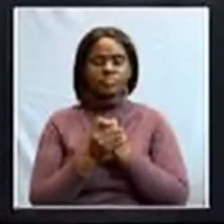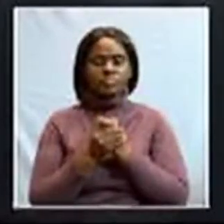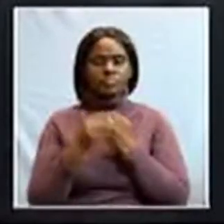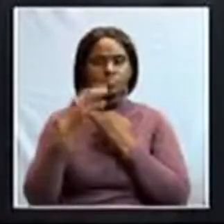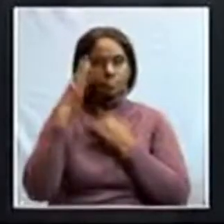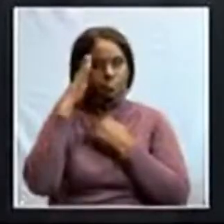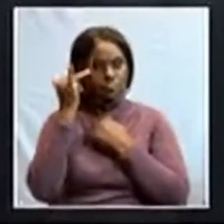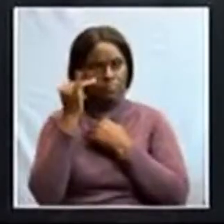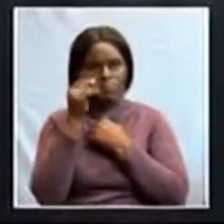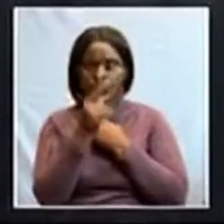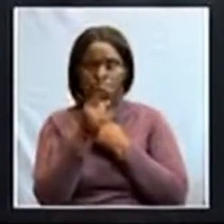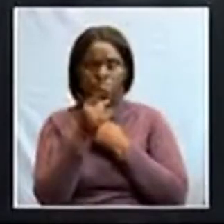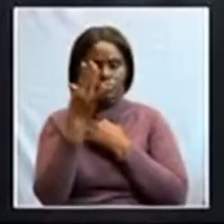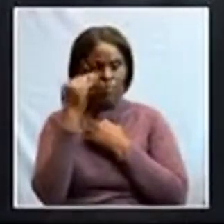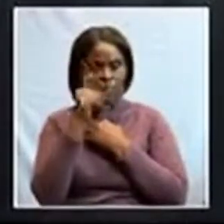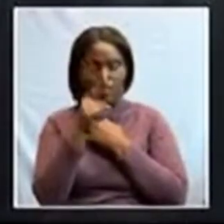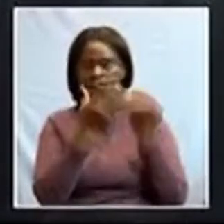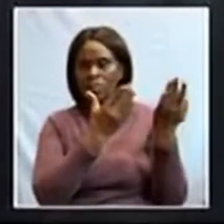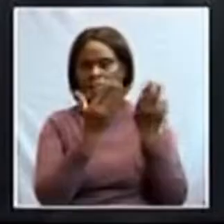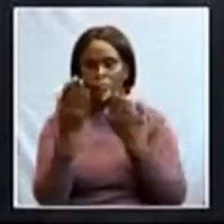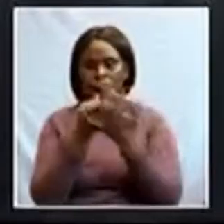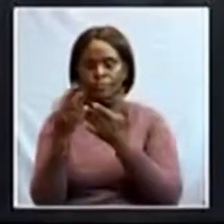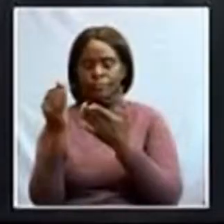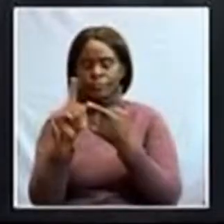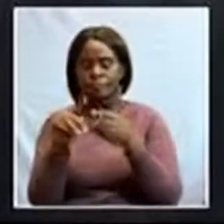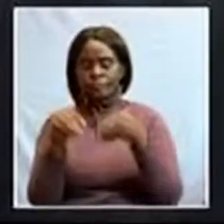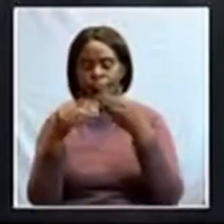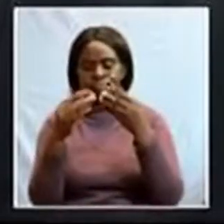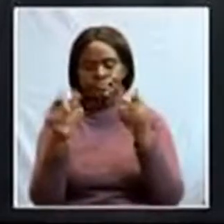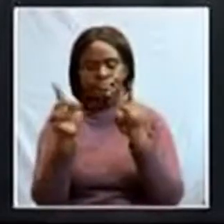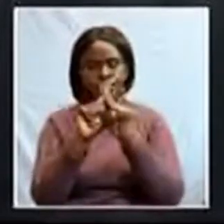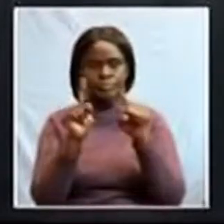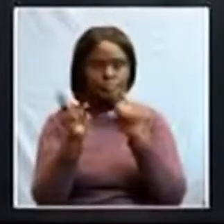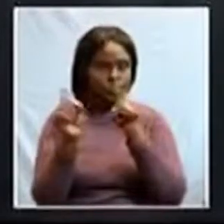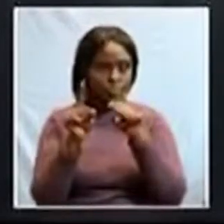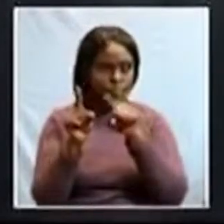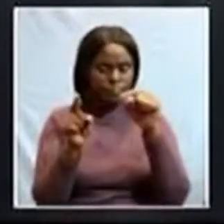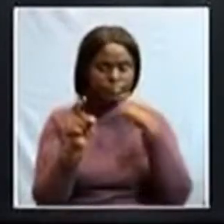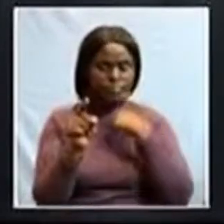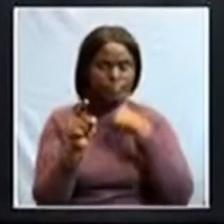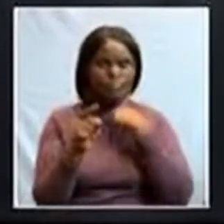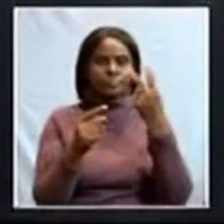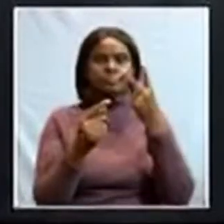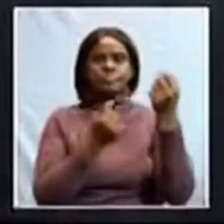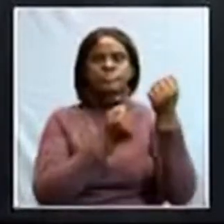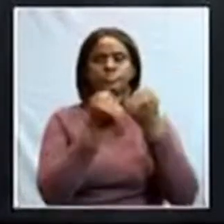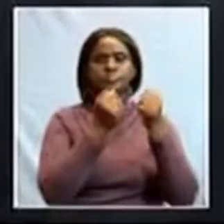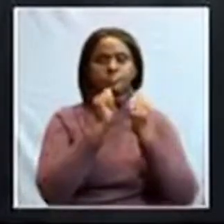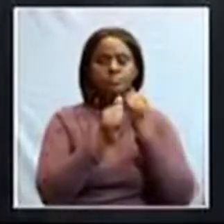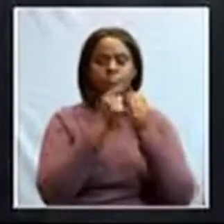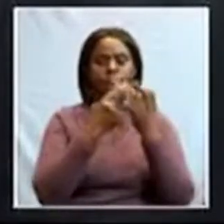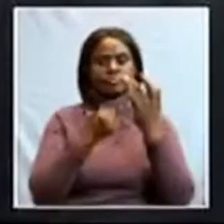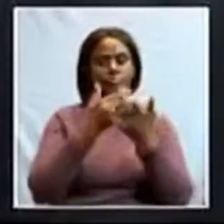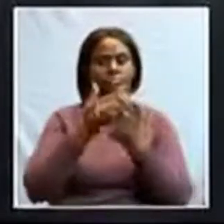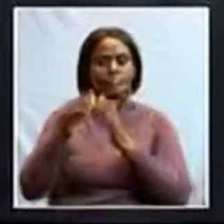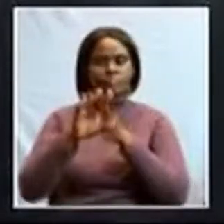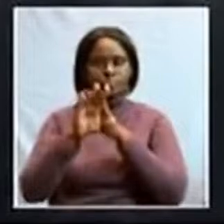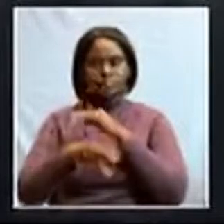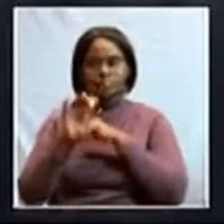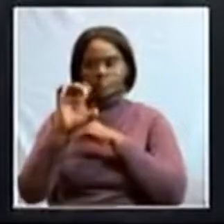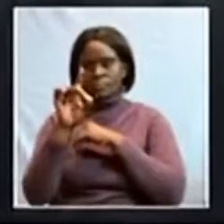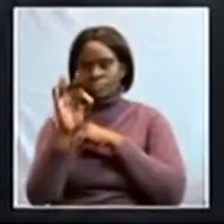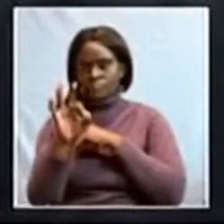Why did you fail to deliver when you had the 2 vehicles which were procured under